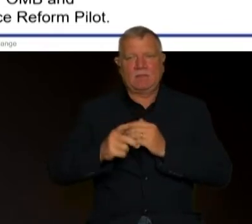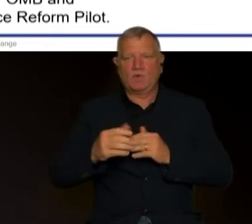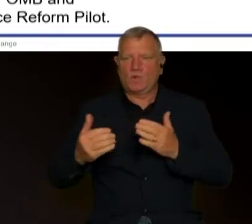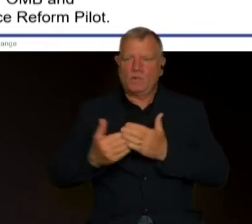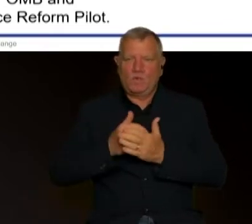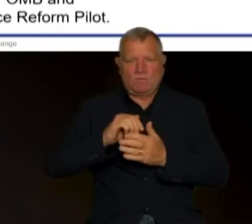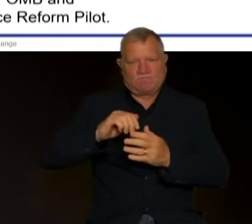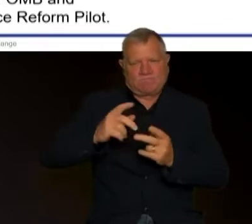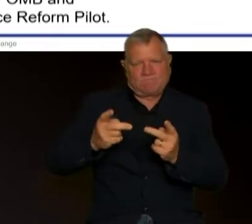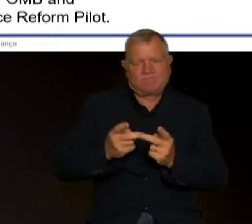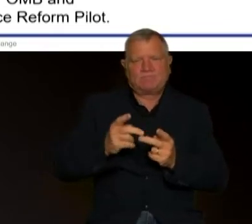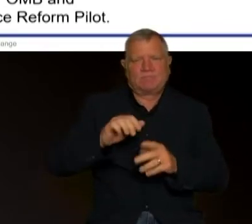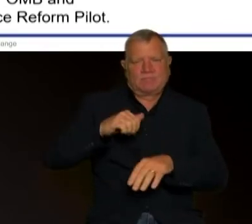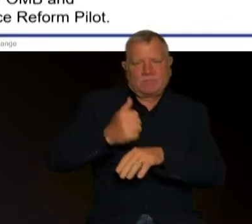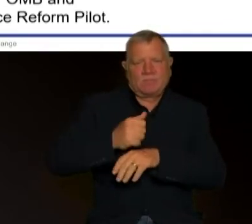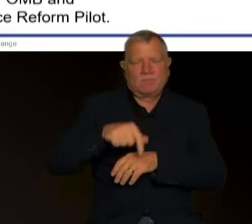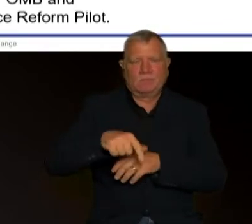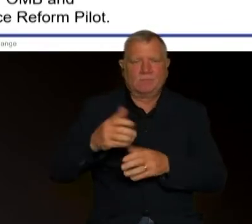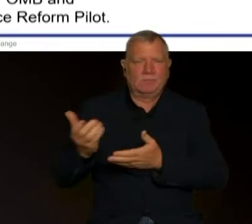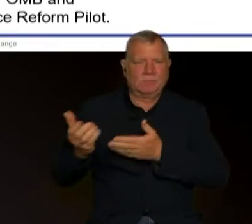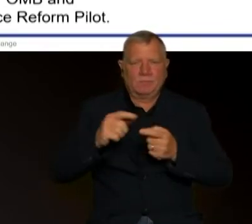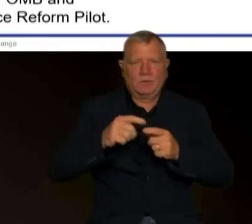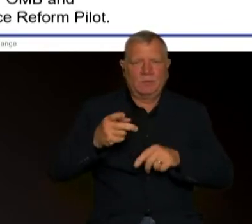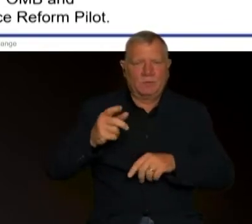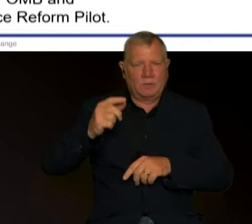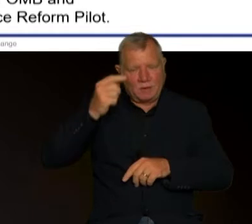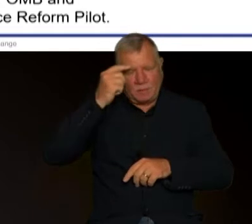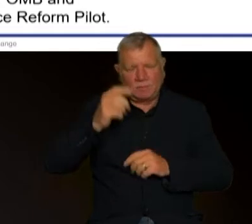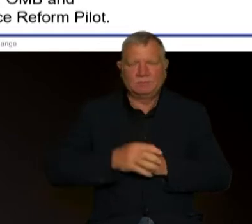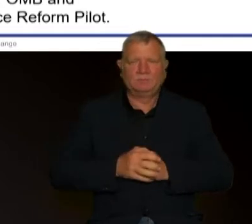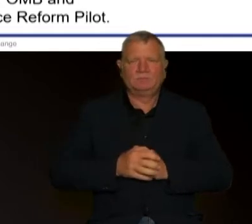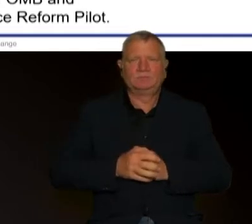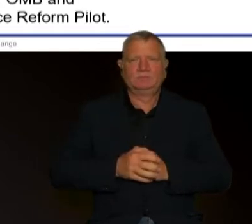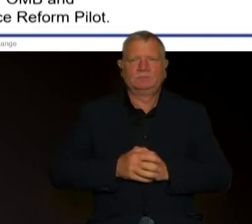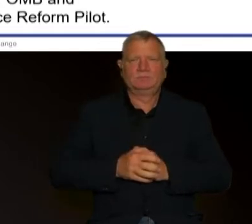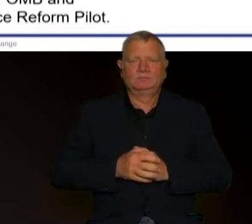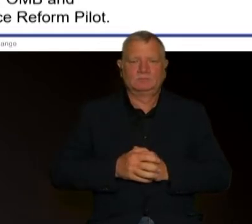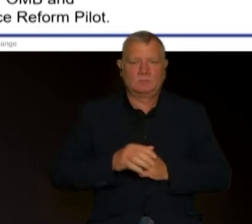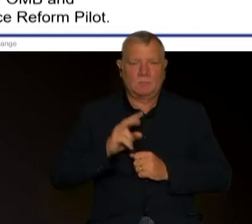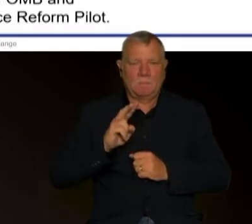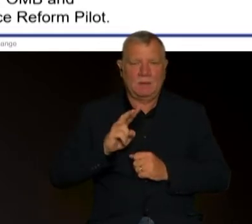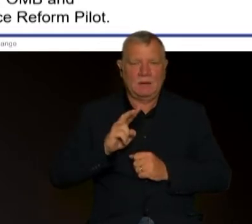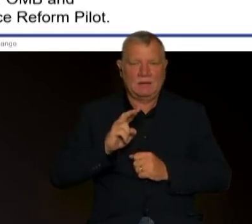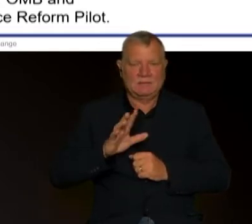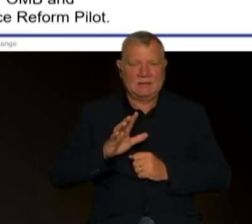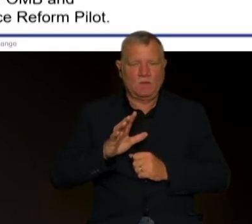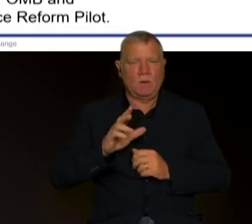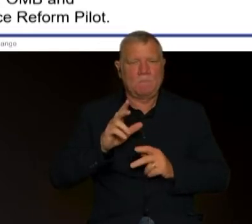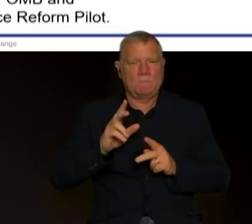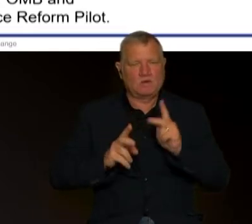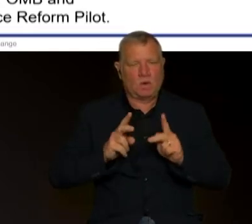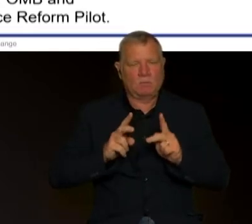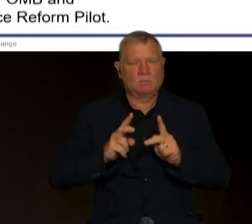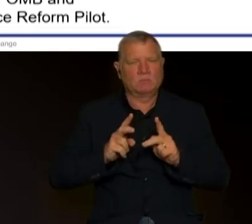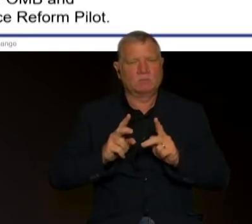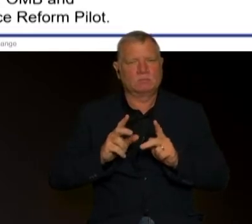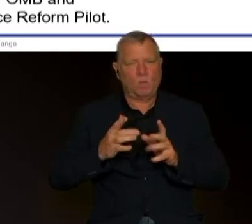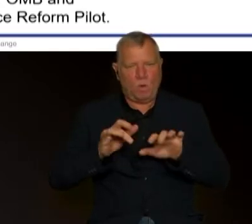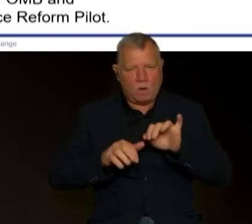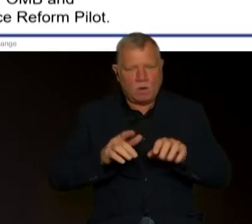data scientific scientist positions, these new positions that we're trying to bring into the government. Almost 25 people